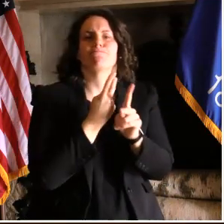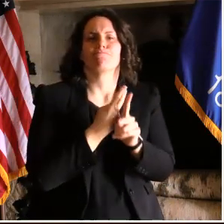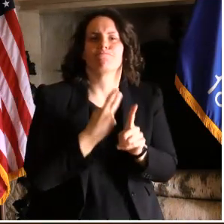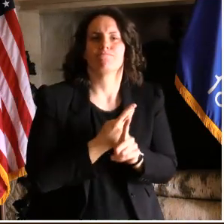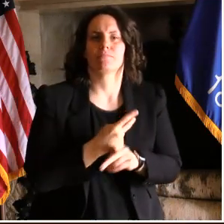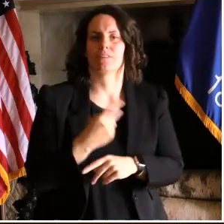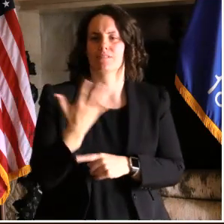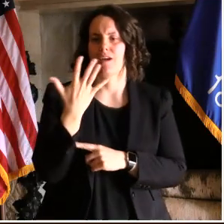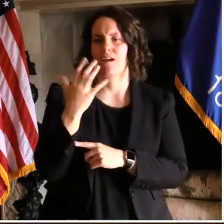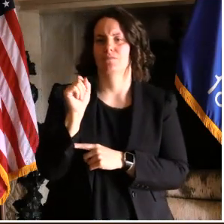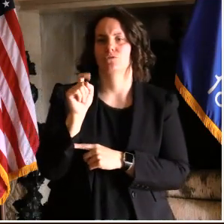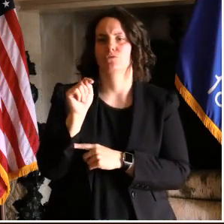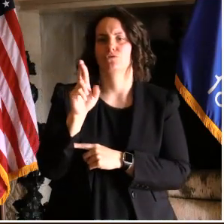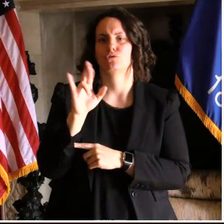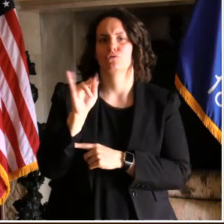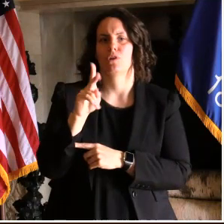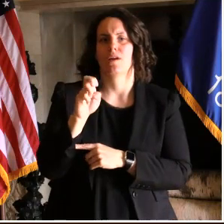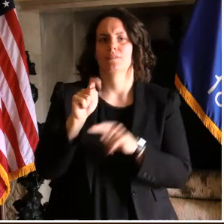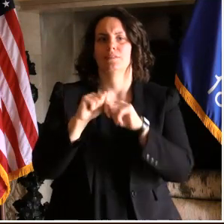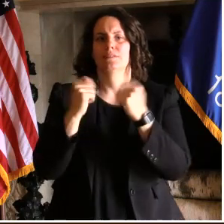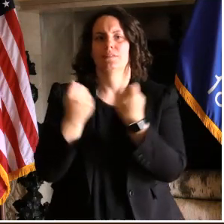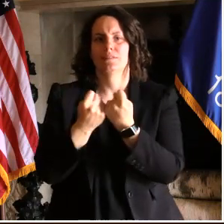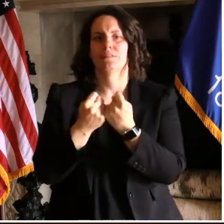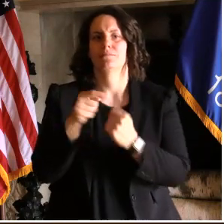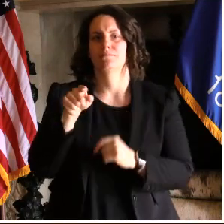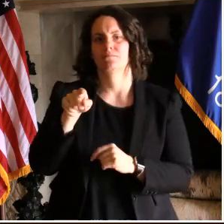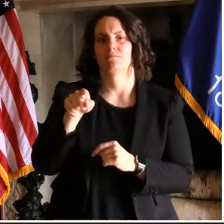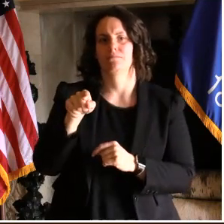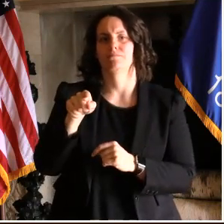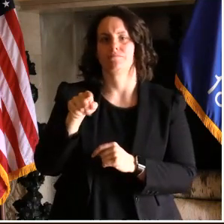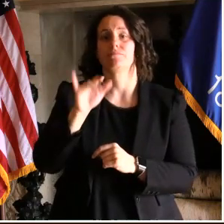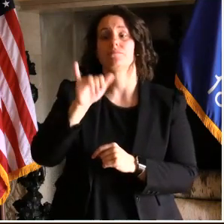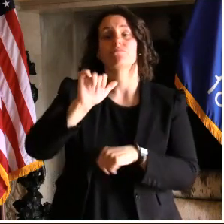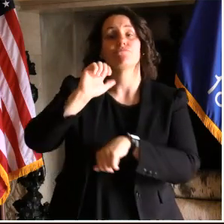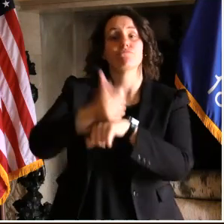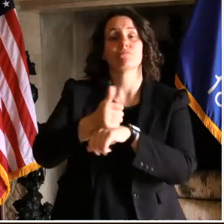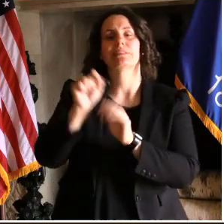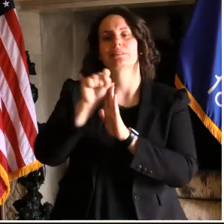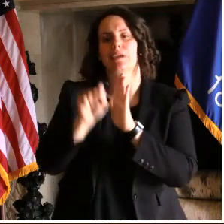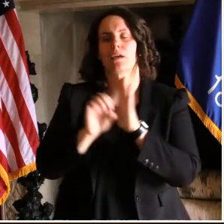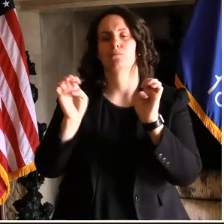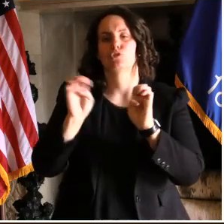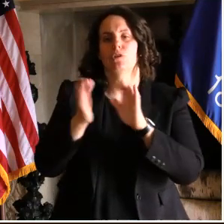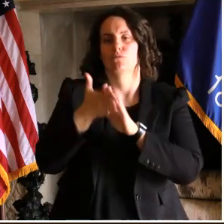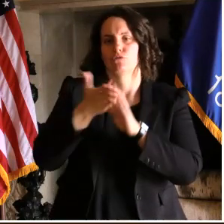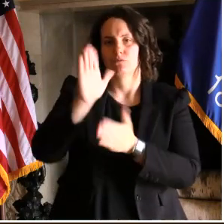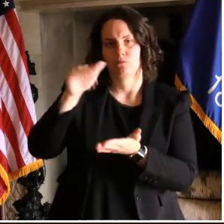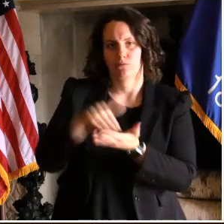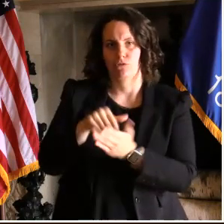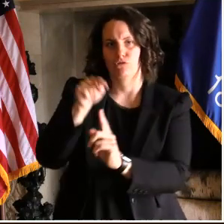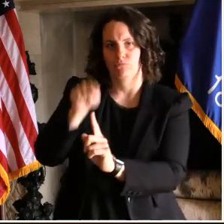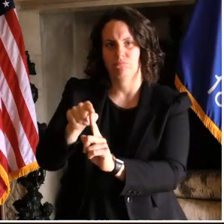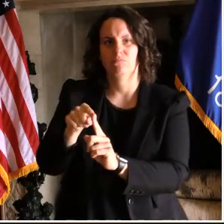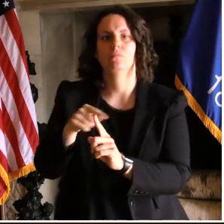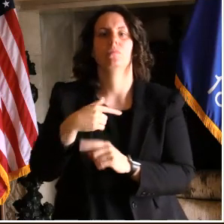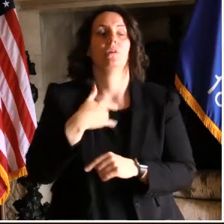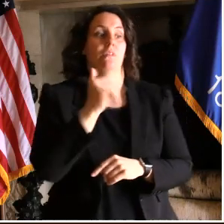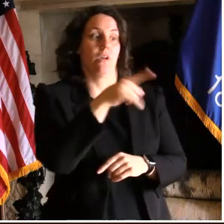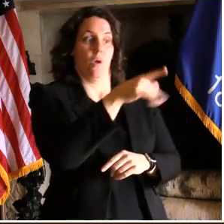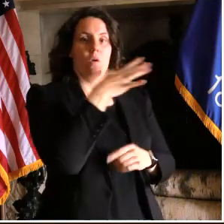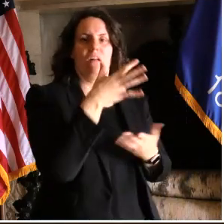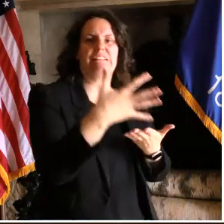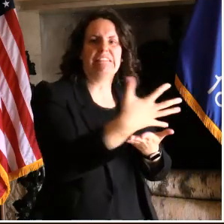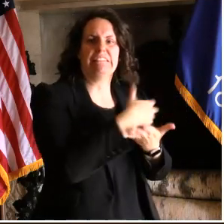of the Operations Center to focus on 6 key areas: specimen collection and laboratory capacity,